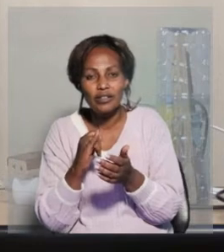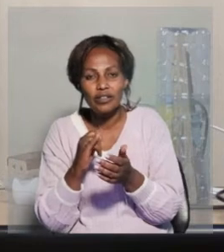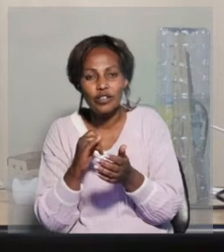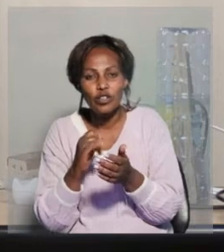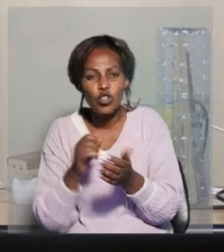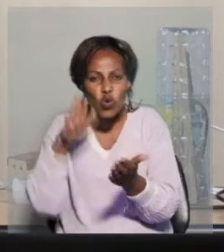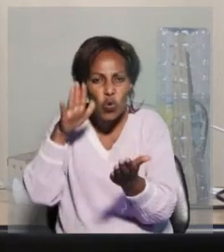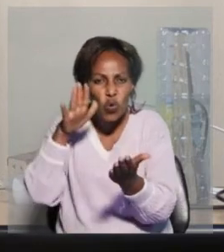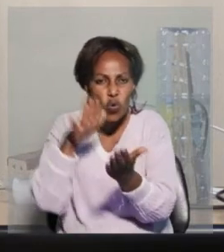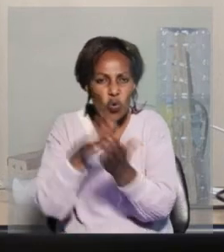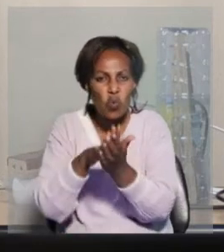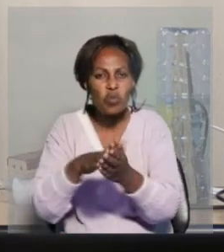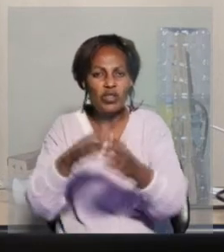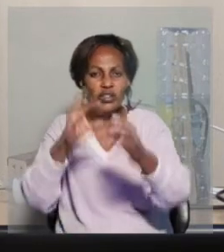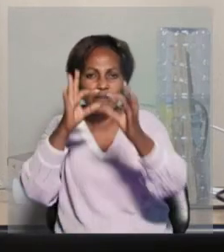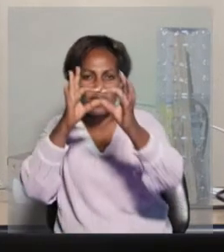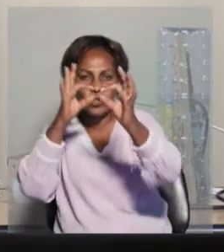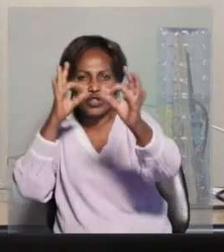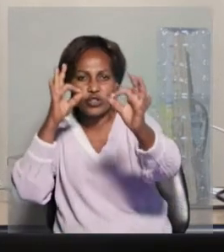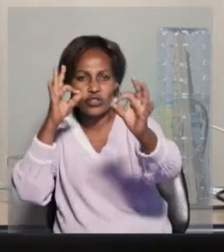compact fluorescent lamp.